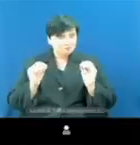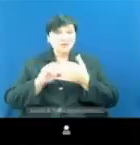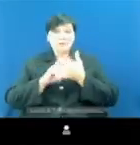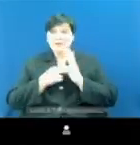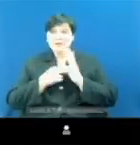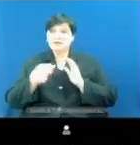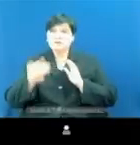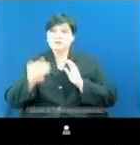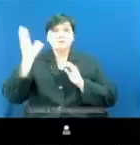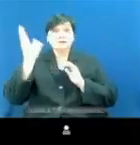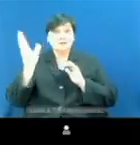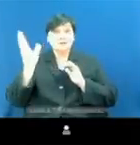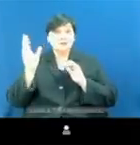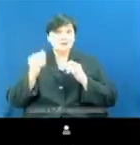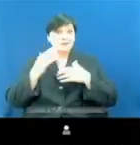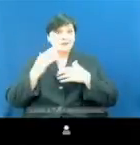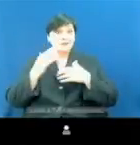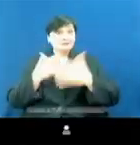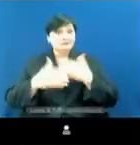not.